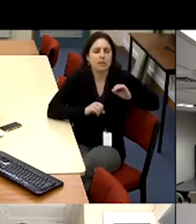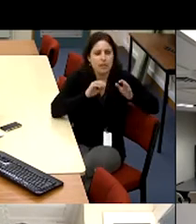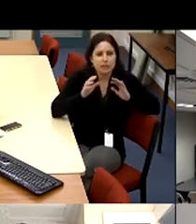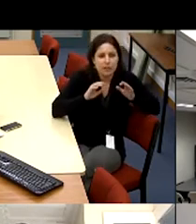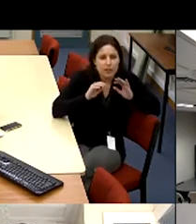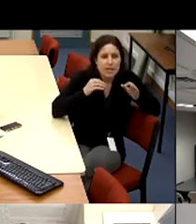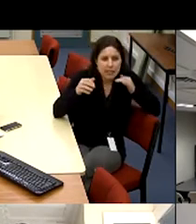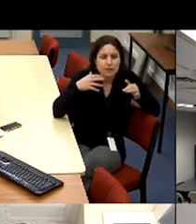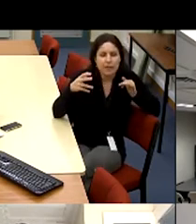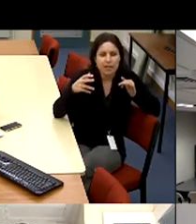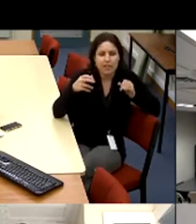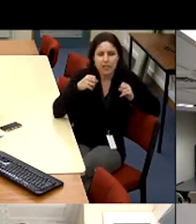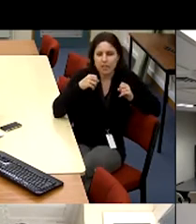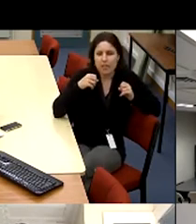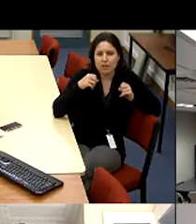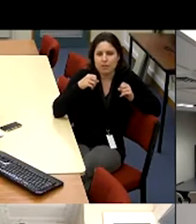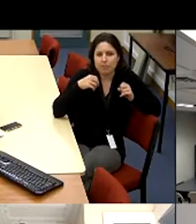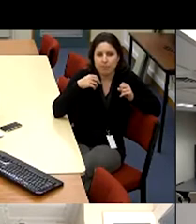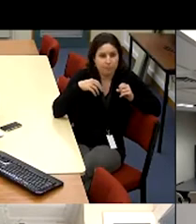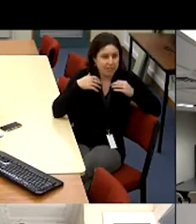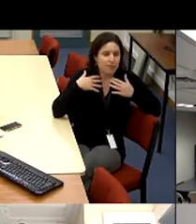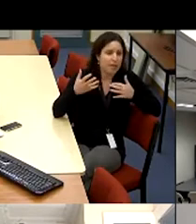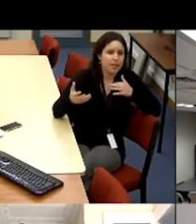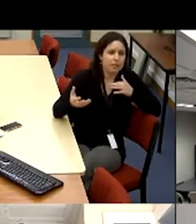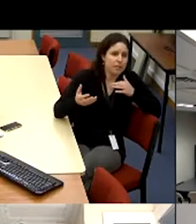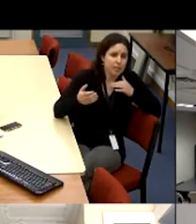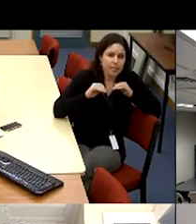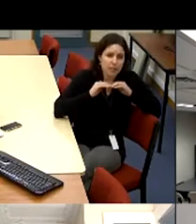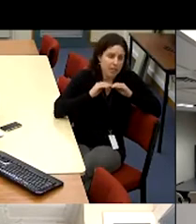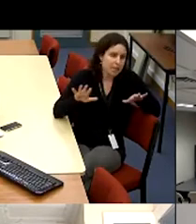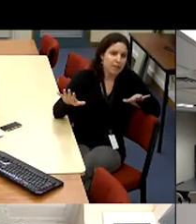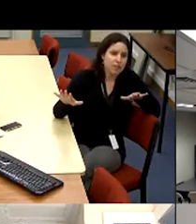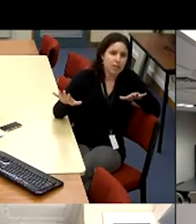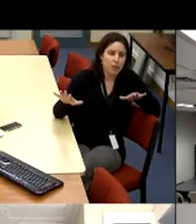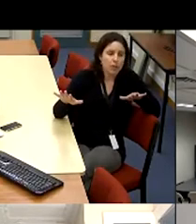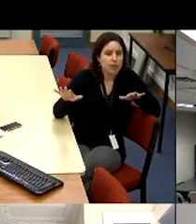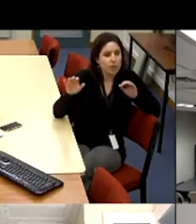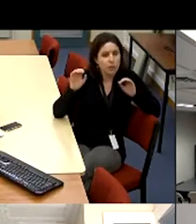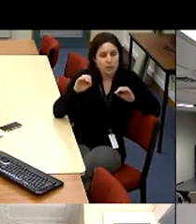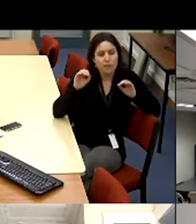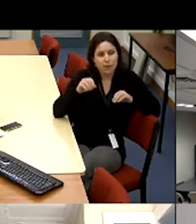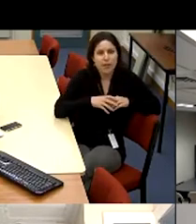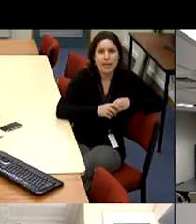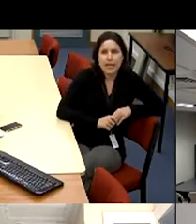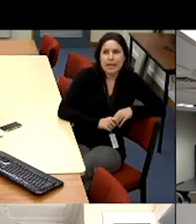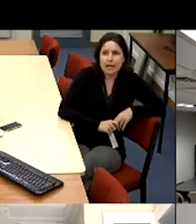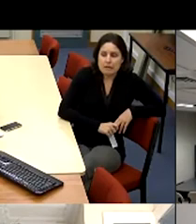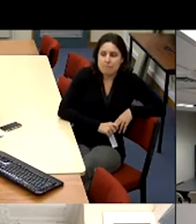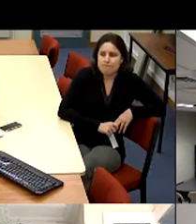came in, but he was very, very negative about being defined as a refugee. He didn't want anything to do with that word. And he was also